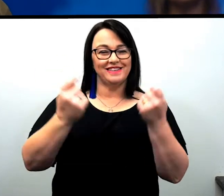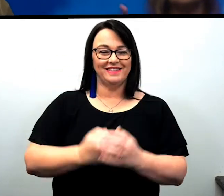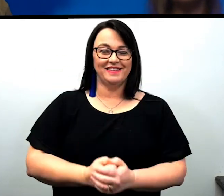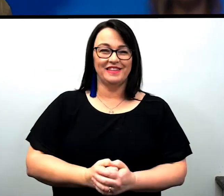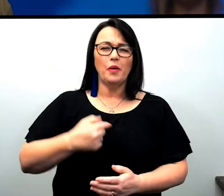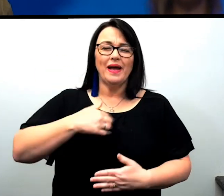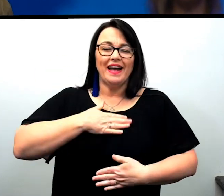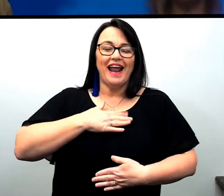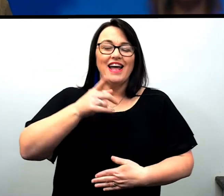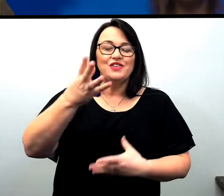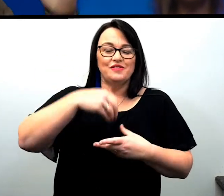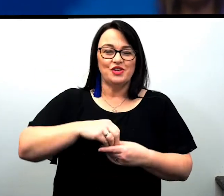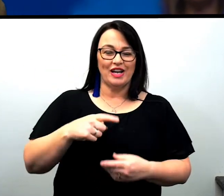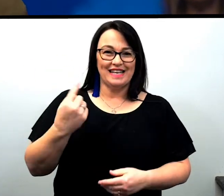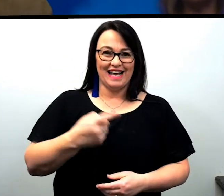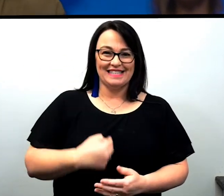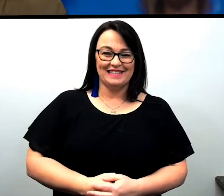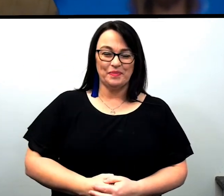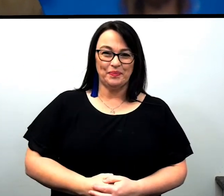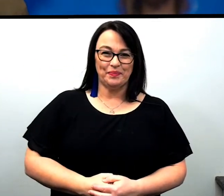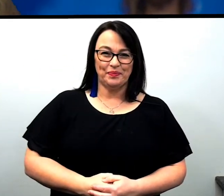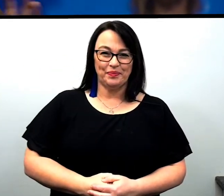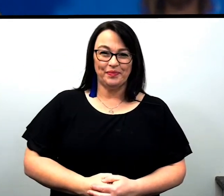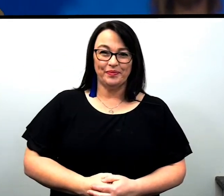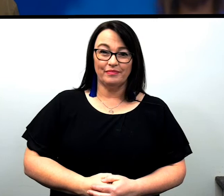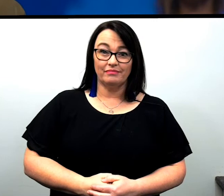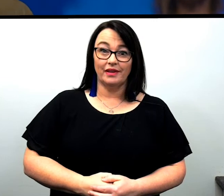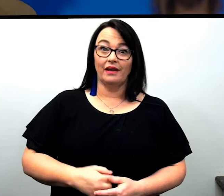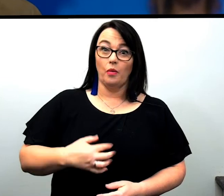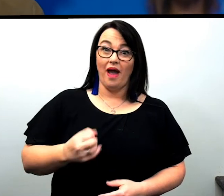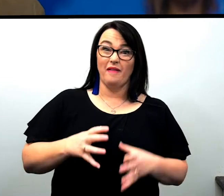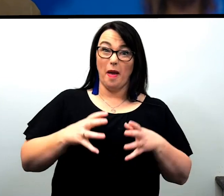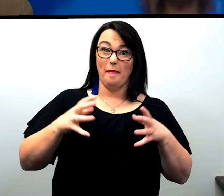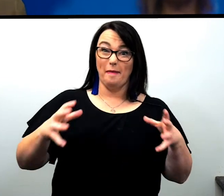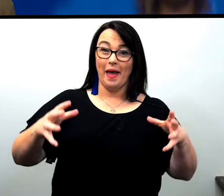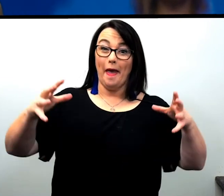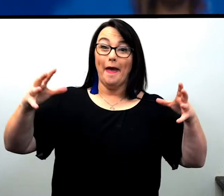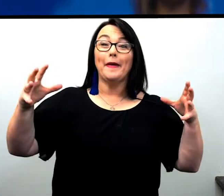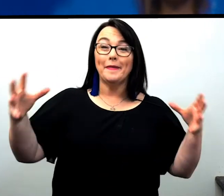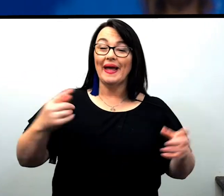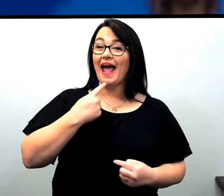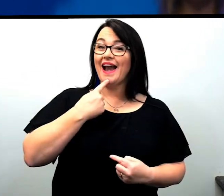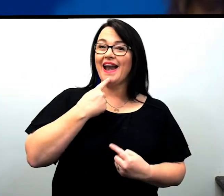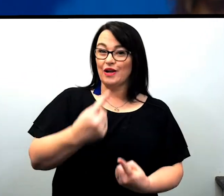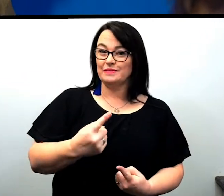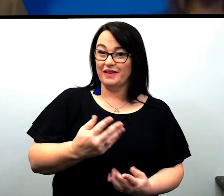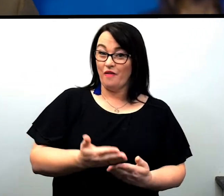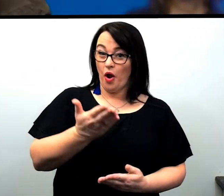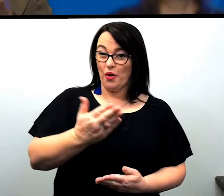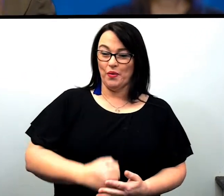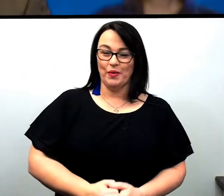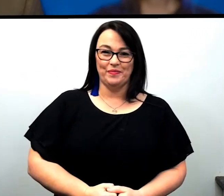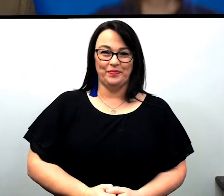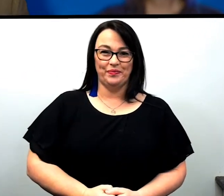wherever you are that you joined in. But hey, a few things that we've got, some big announcements that we need to let you know of.